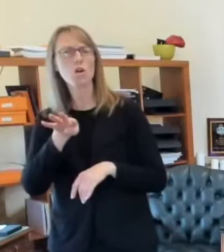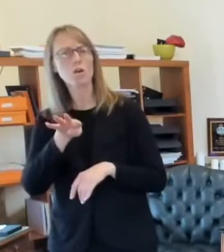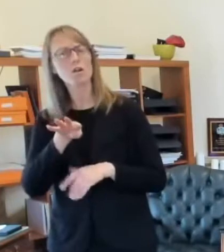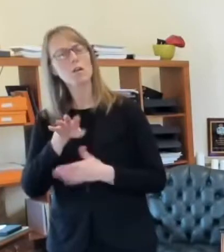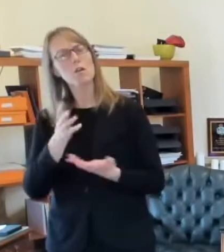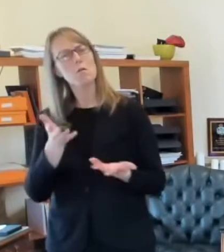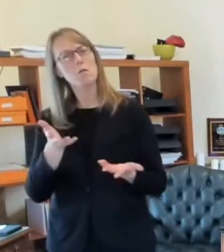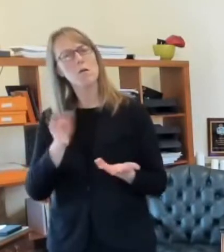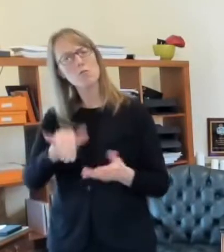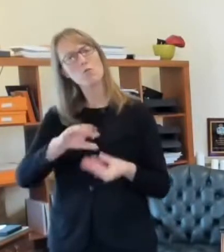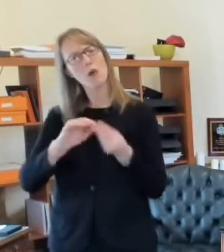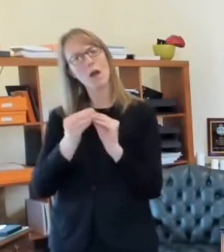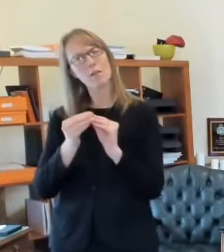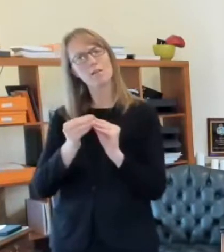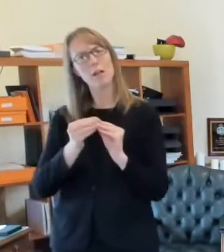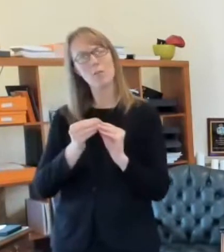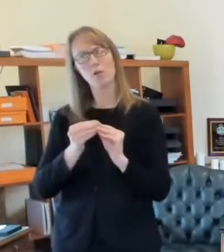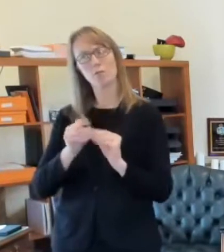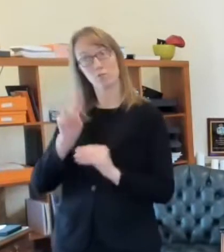down just a little bit